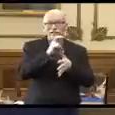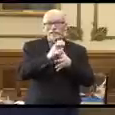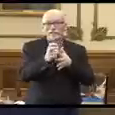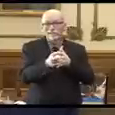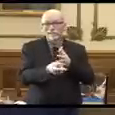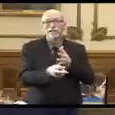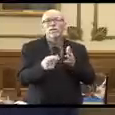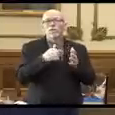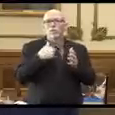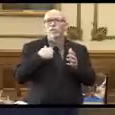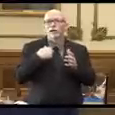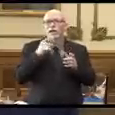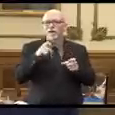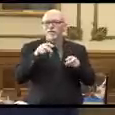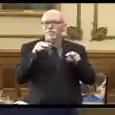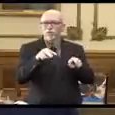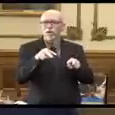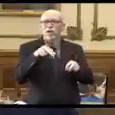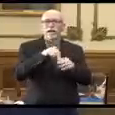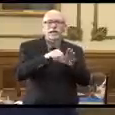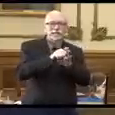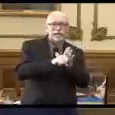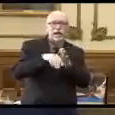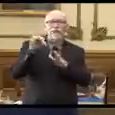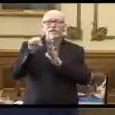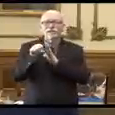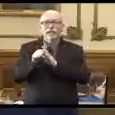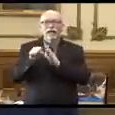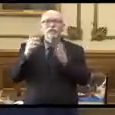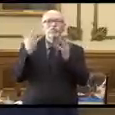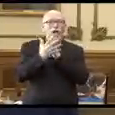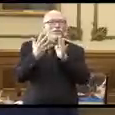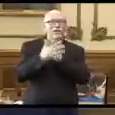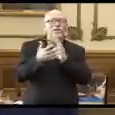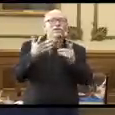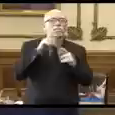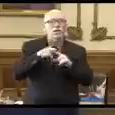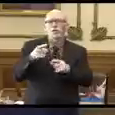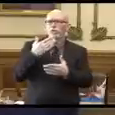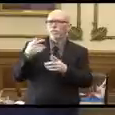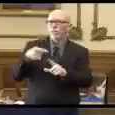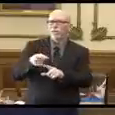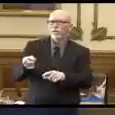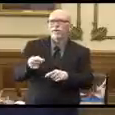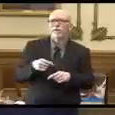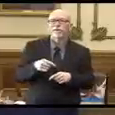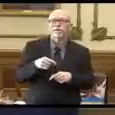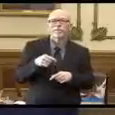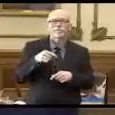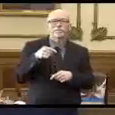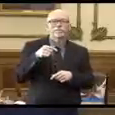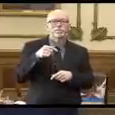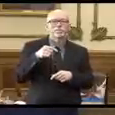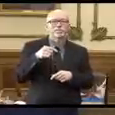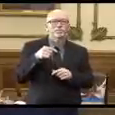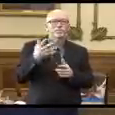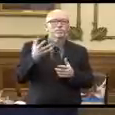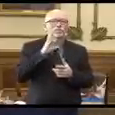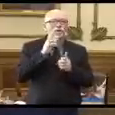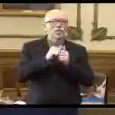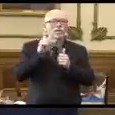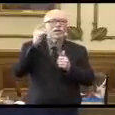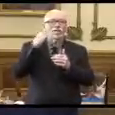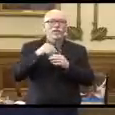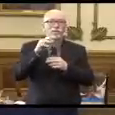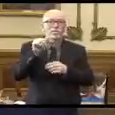tracking travel, whether it be in-state or out-state. But you bring up a very good point. I was talking to the governor